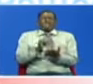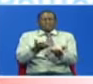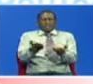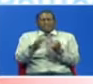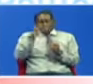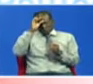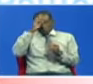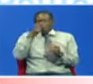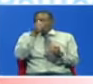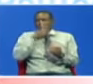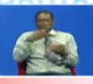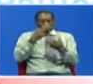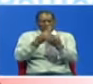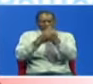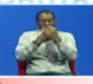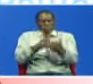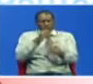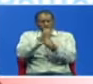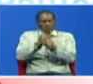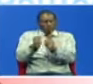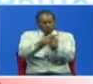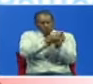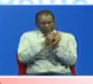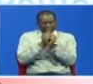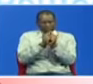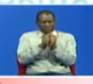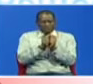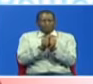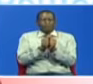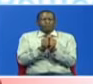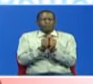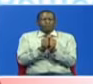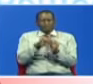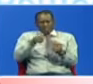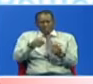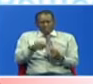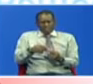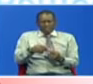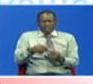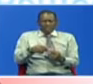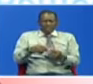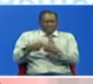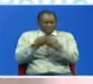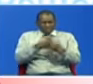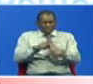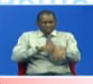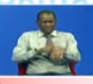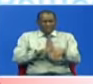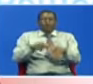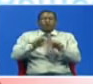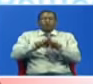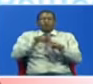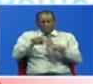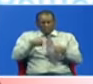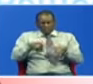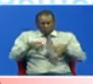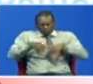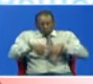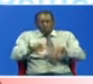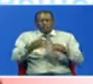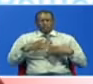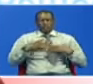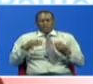and the private sector to work together in these extraordinary times. They also tie in very well with our health